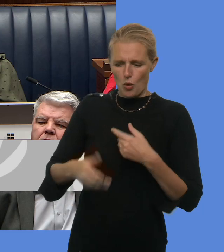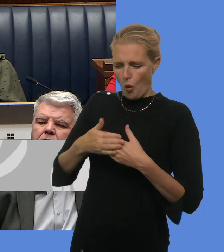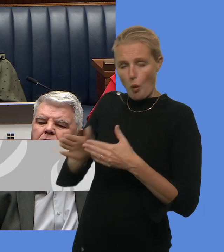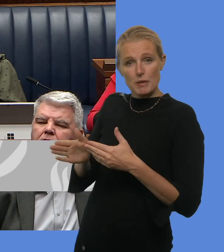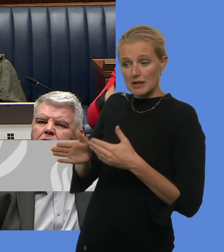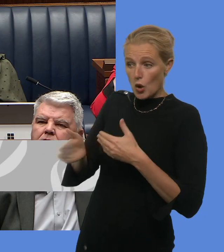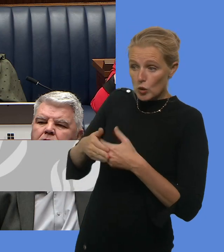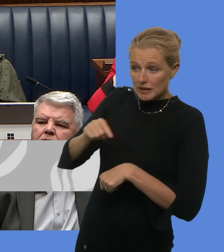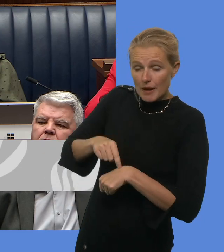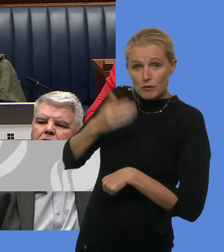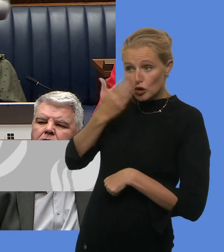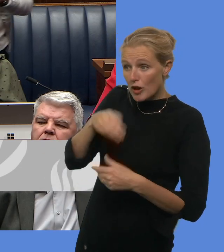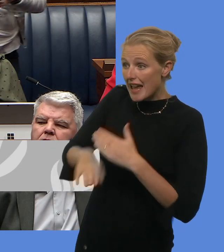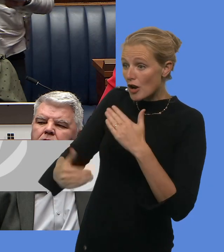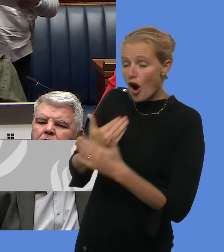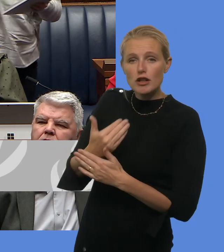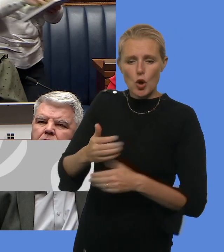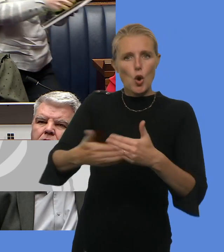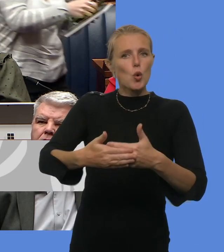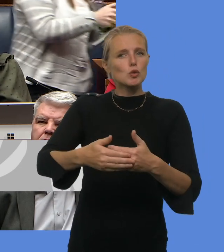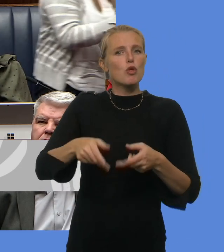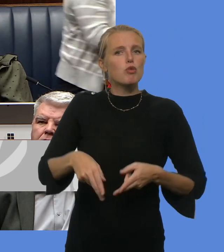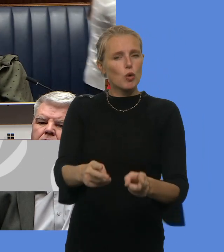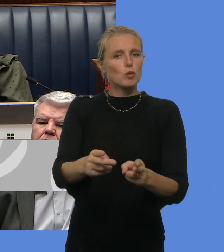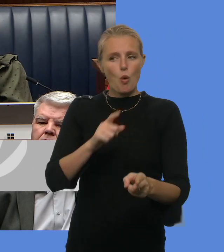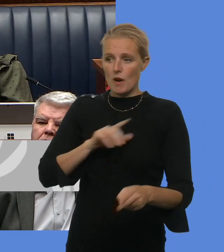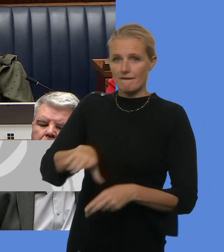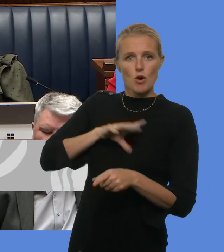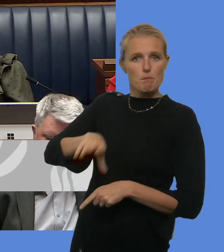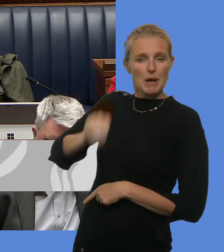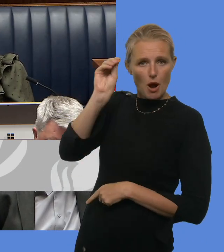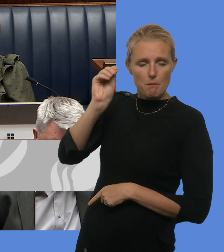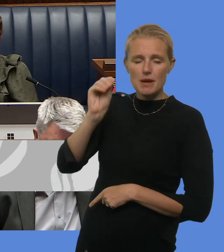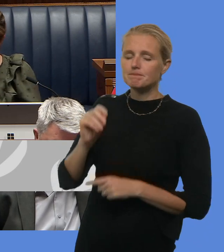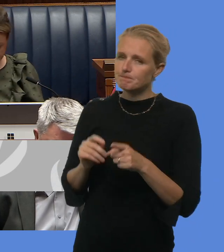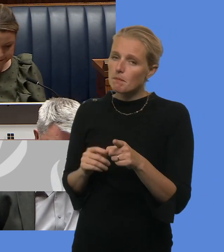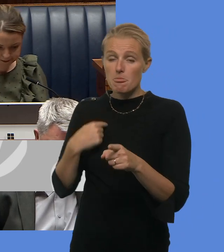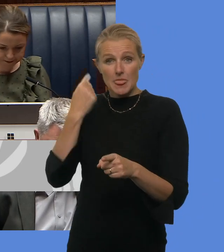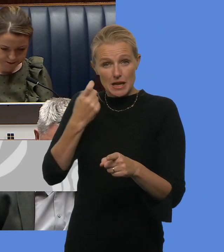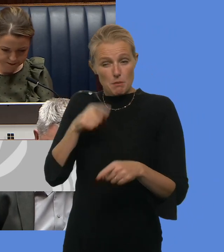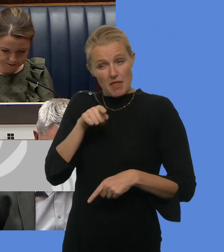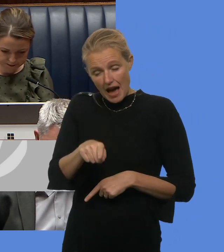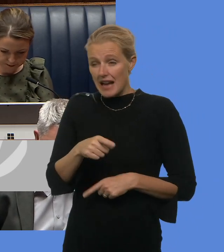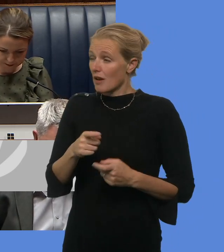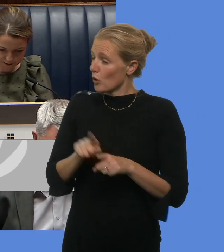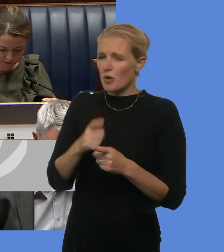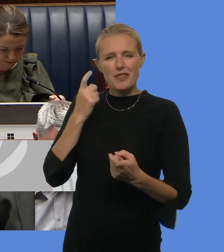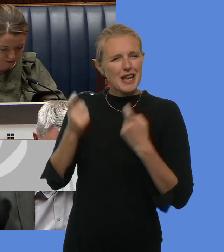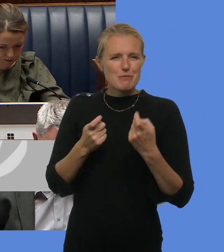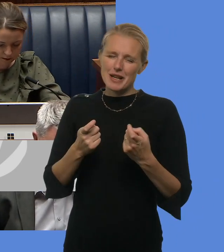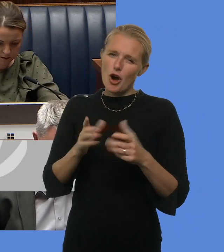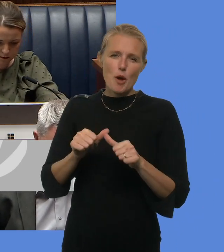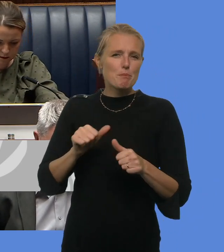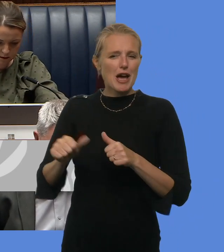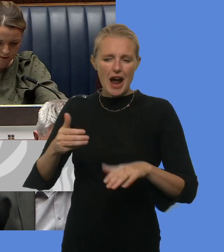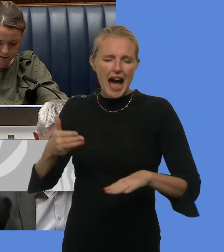are looking at it in part of a broader aspect of work we're involved in, particularly in terms of active travel and how we promote more active travel, and schools would be a